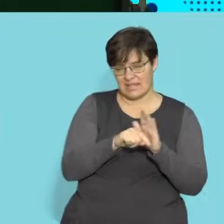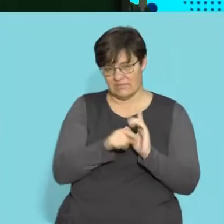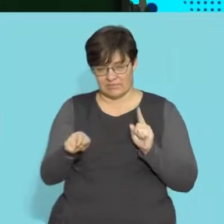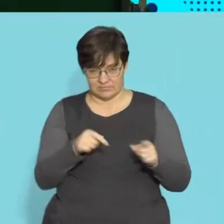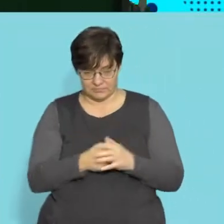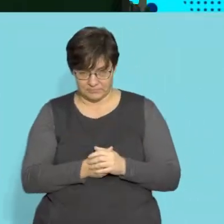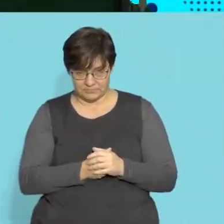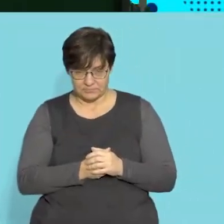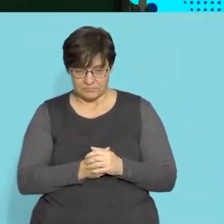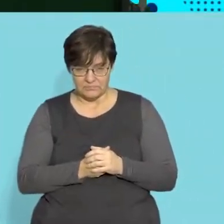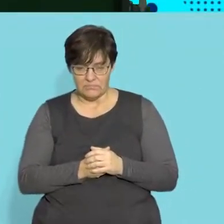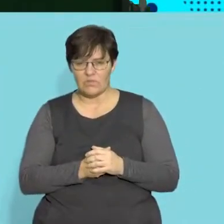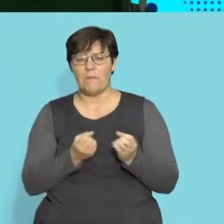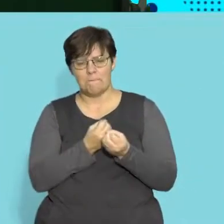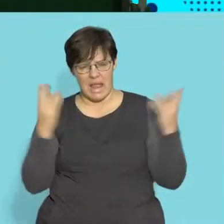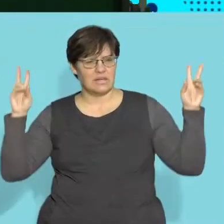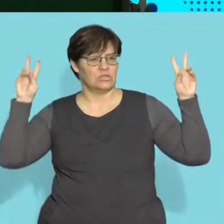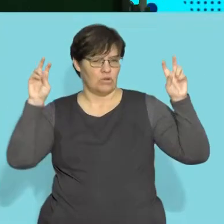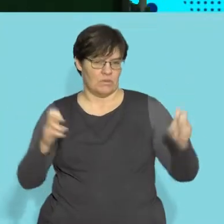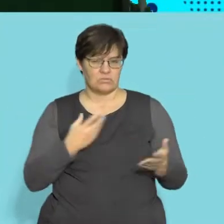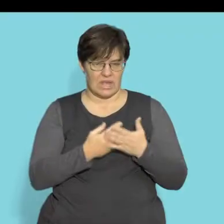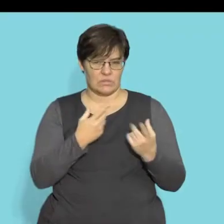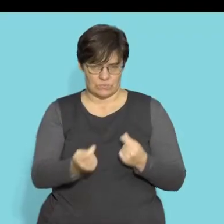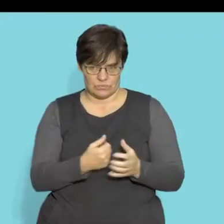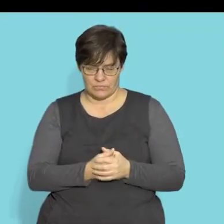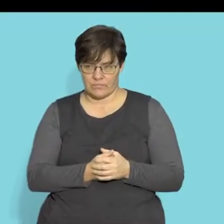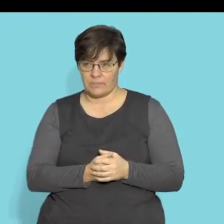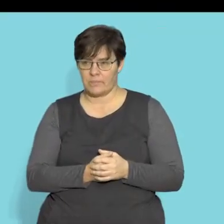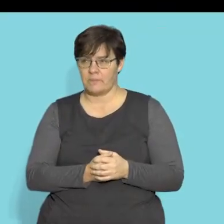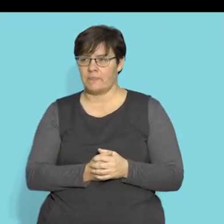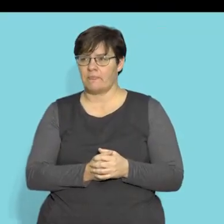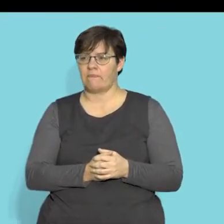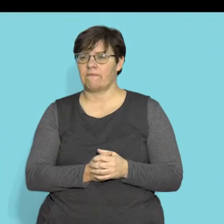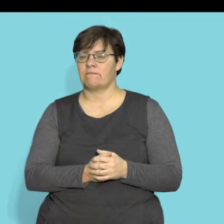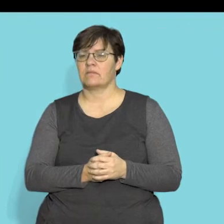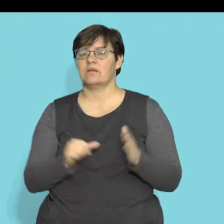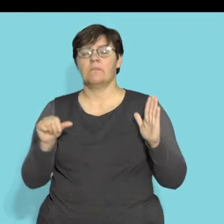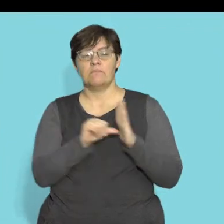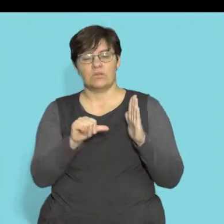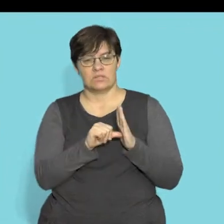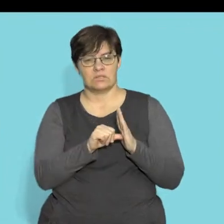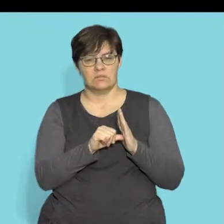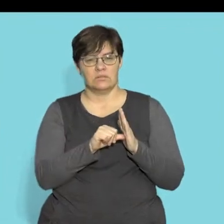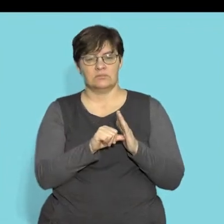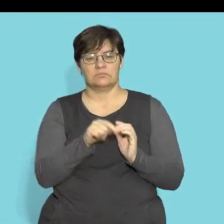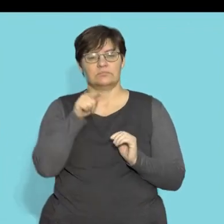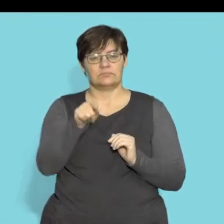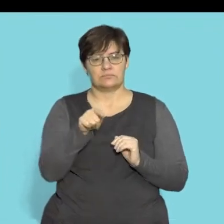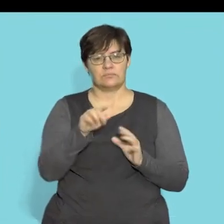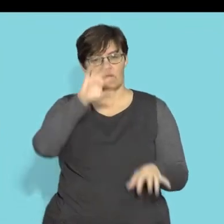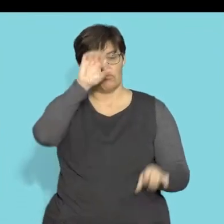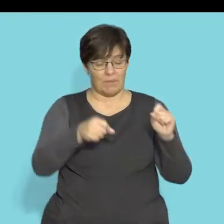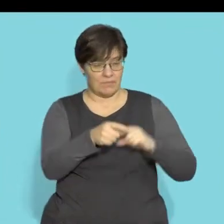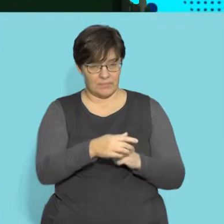of them, etc. So there are many topics that we can. So it's important that at this point, as we wrap